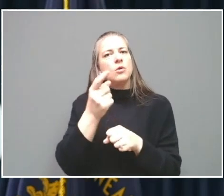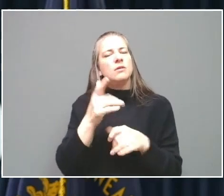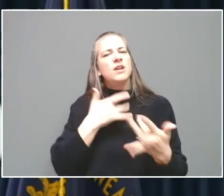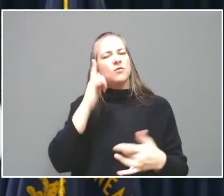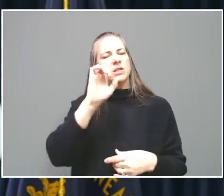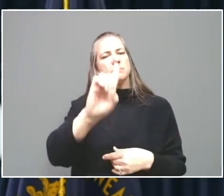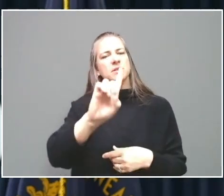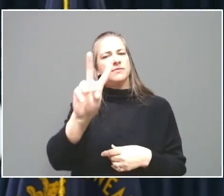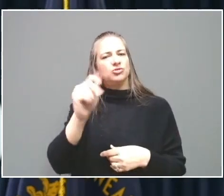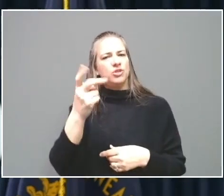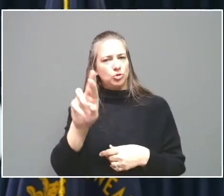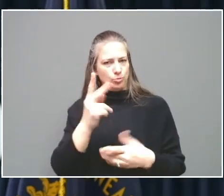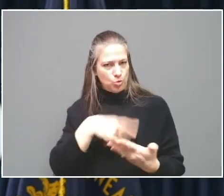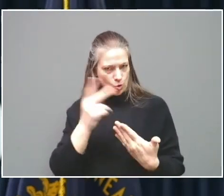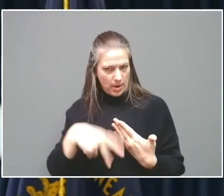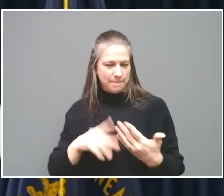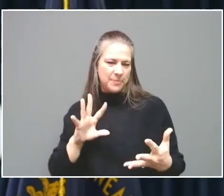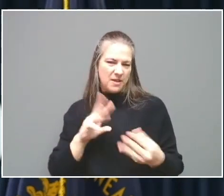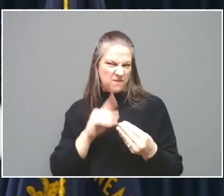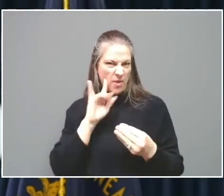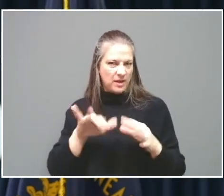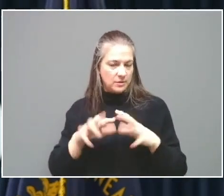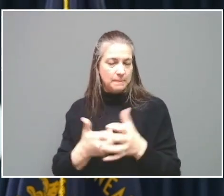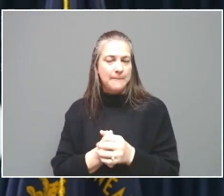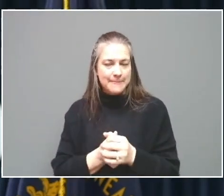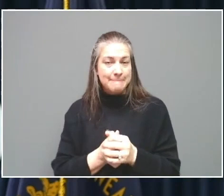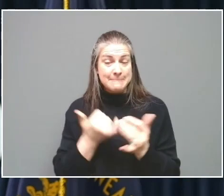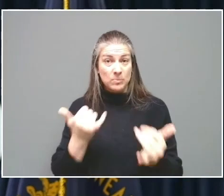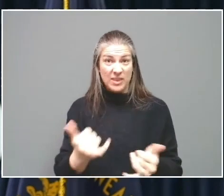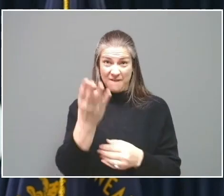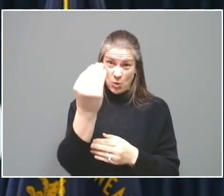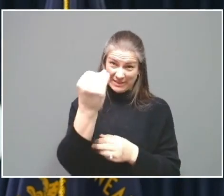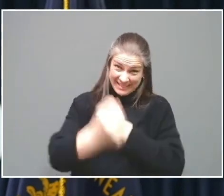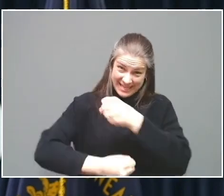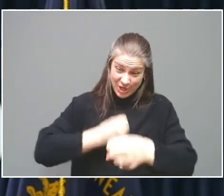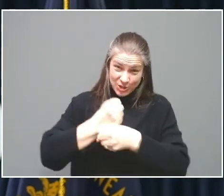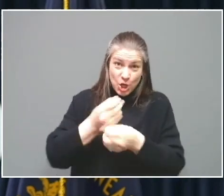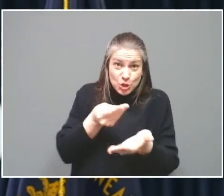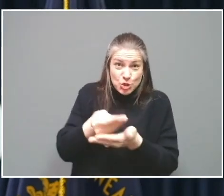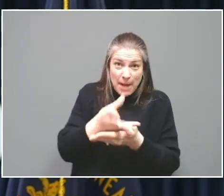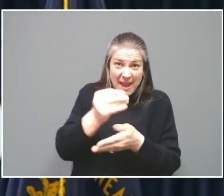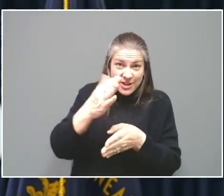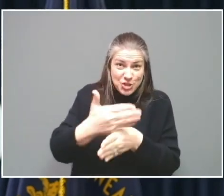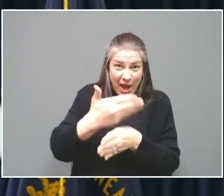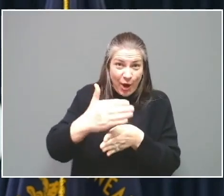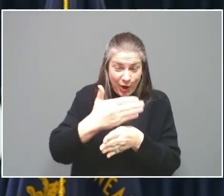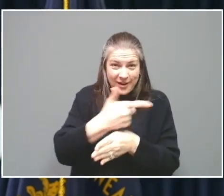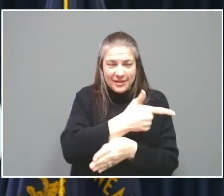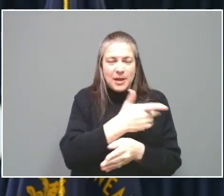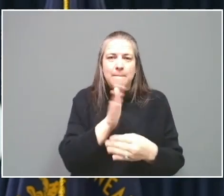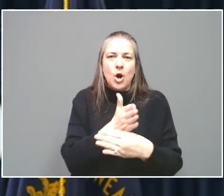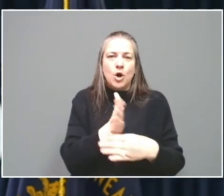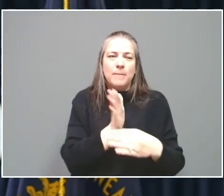programs that make up the coalition. Now in its 14th year, Shop and Share began as a partnership between my mom, First Lady Jane